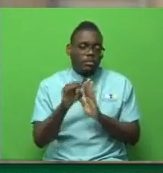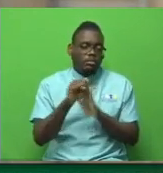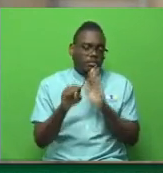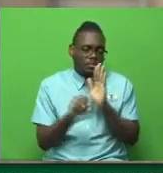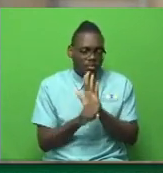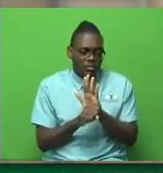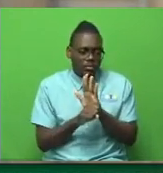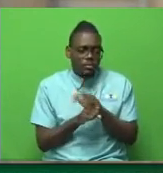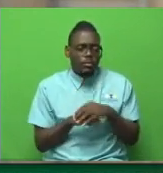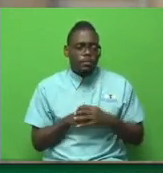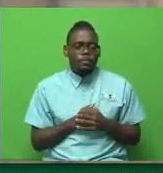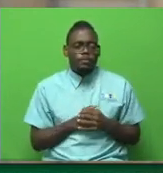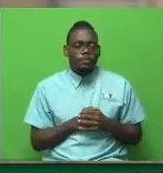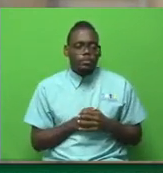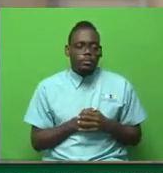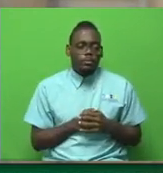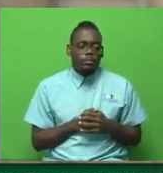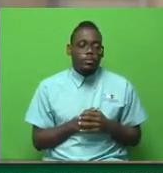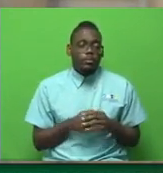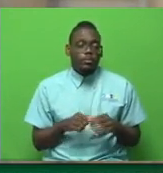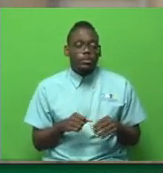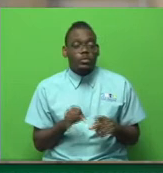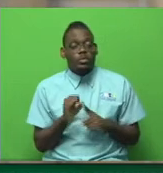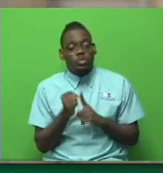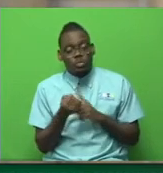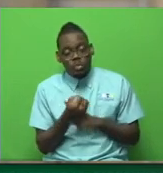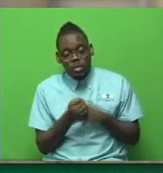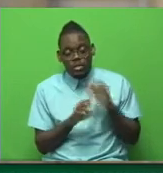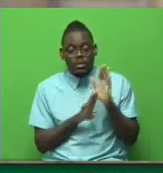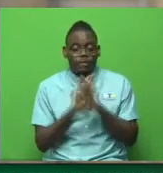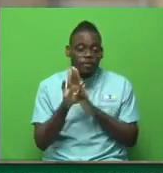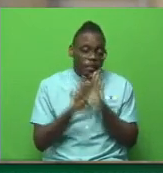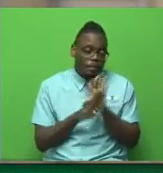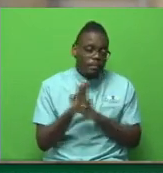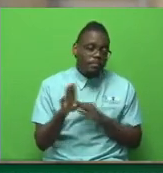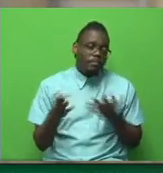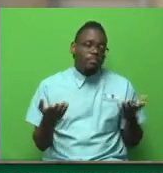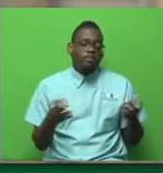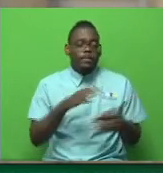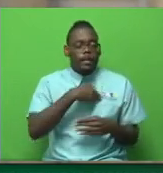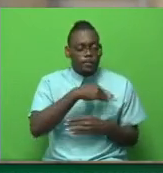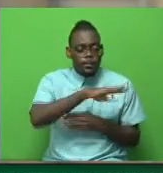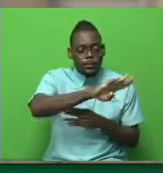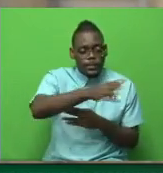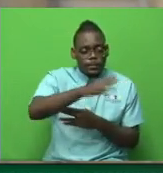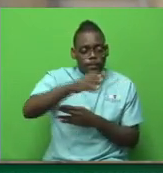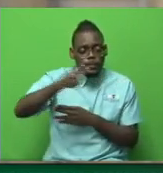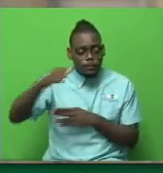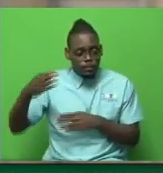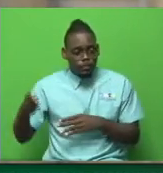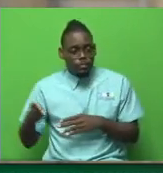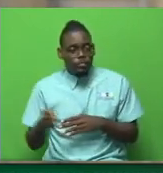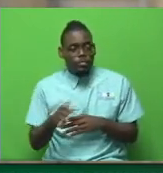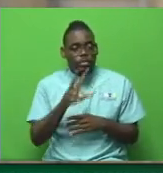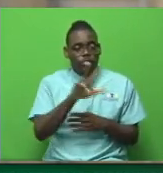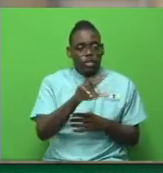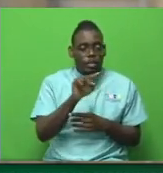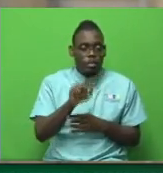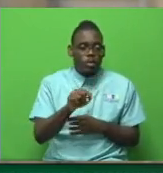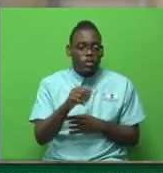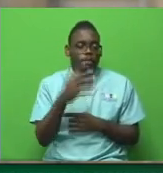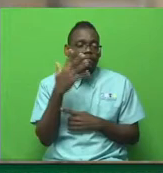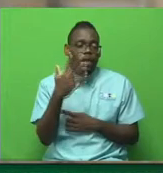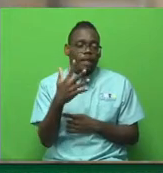local government all to the tune of up to 731.5 million dollars